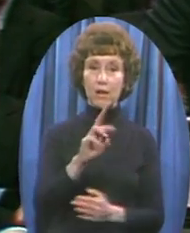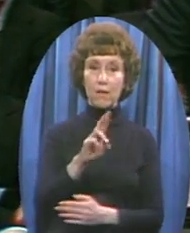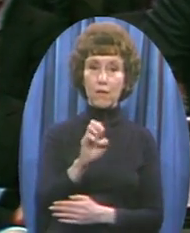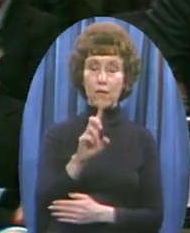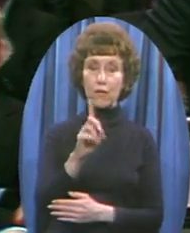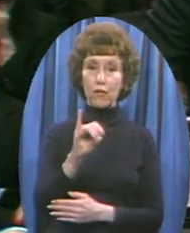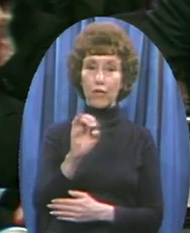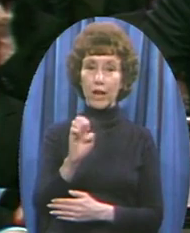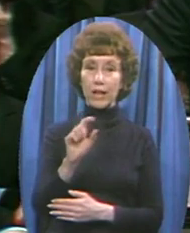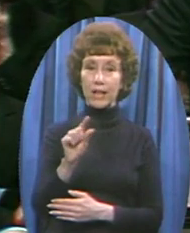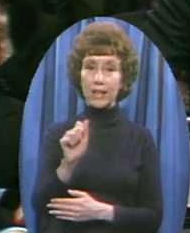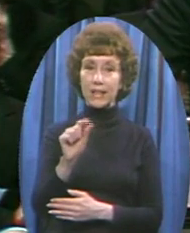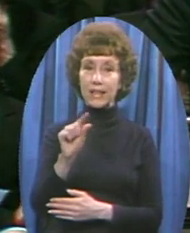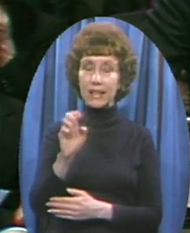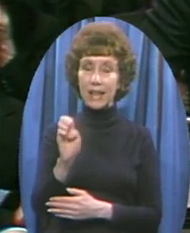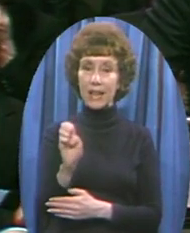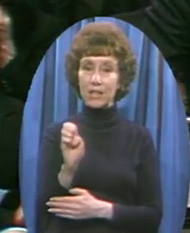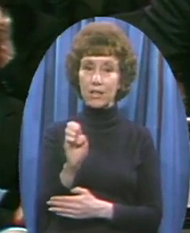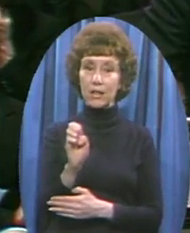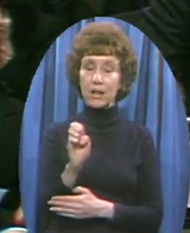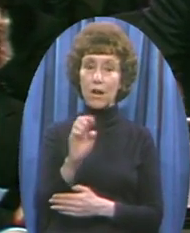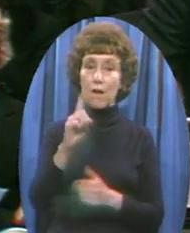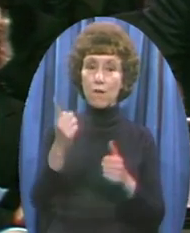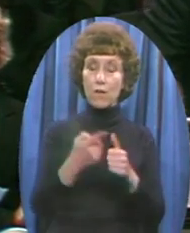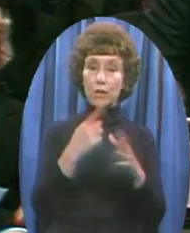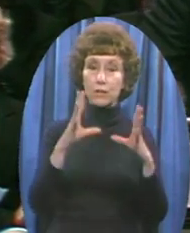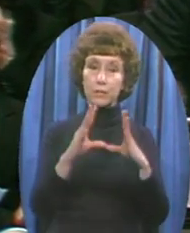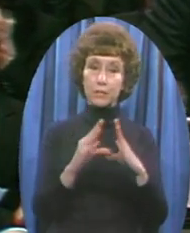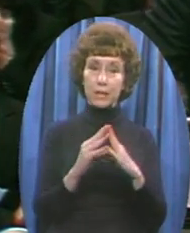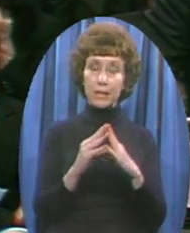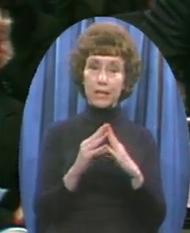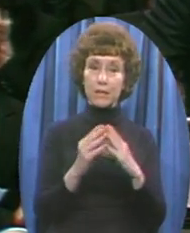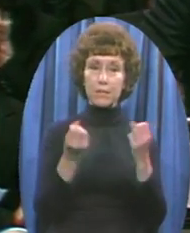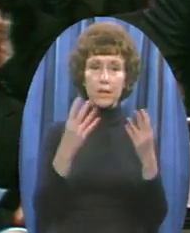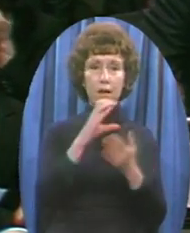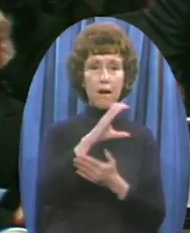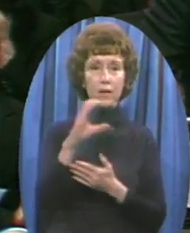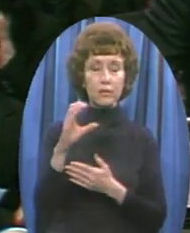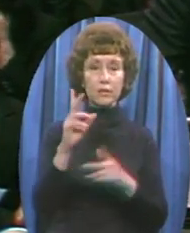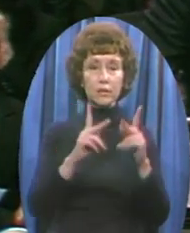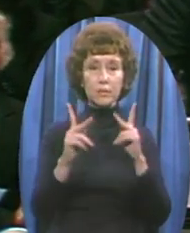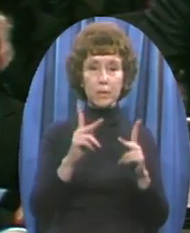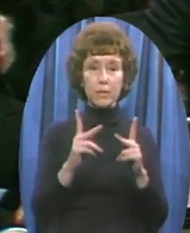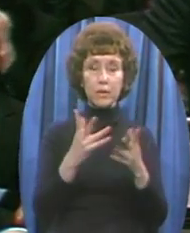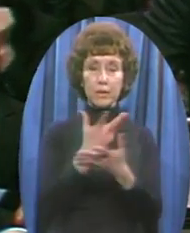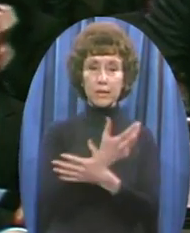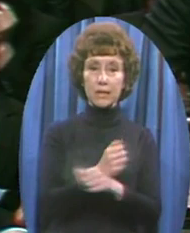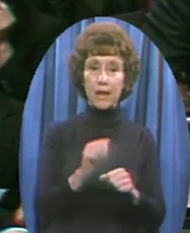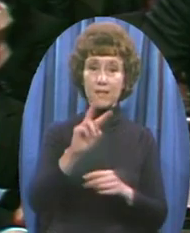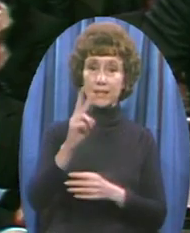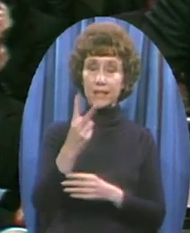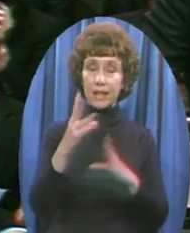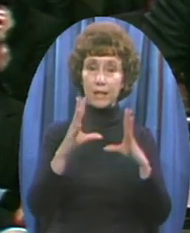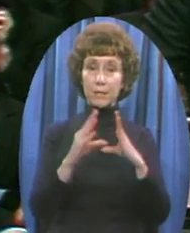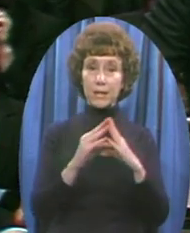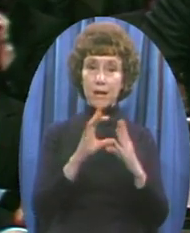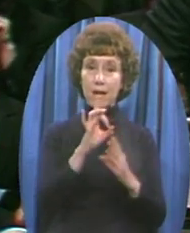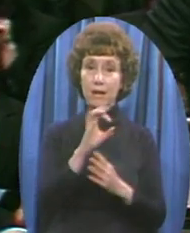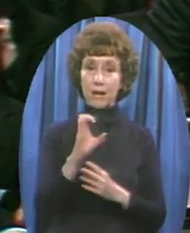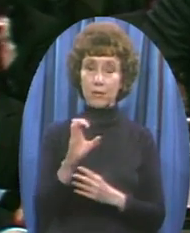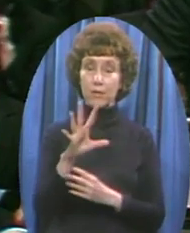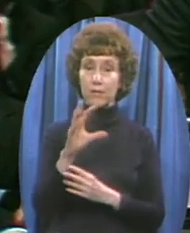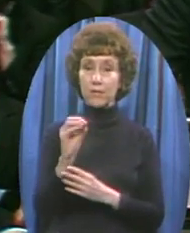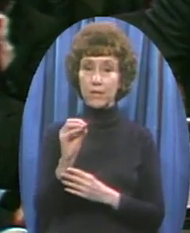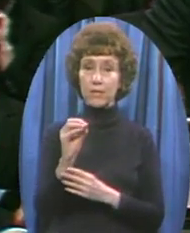431 souls were saved. In the second one, 850 souls were saved. There were over 3,000